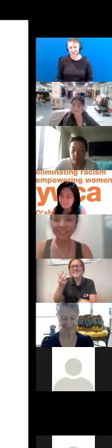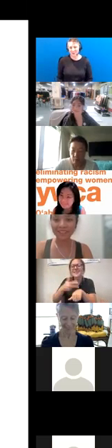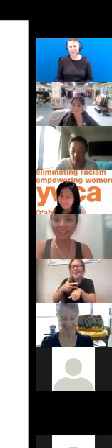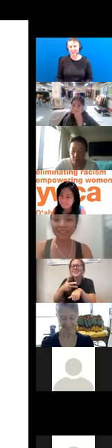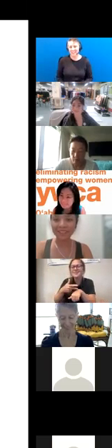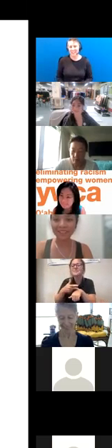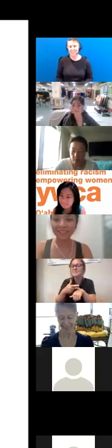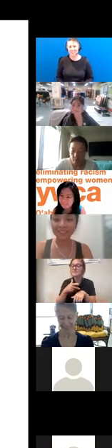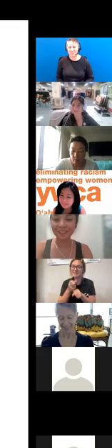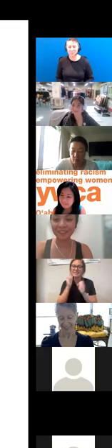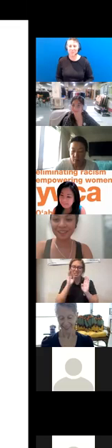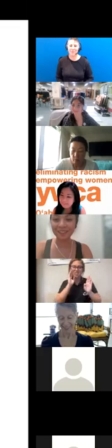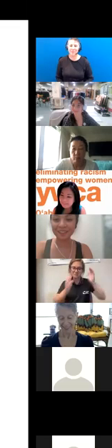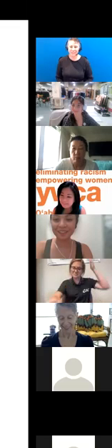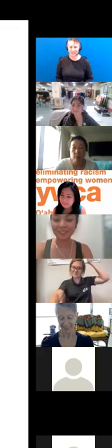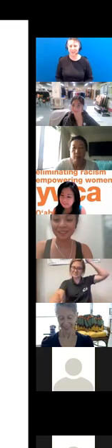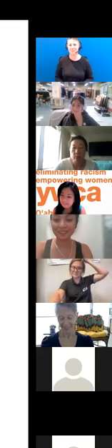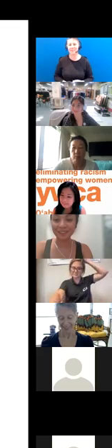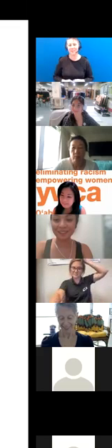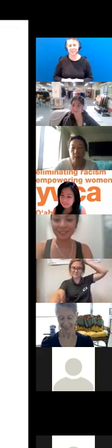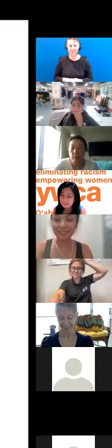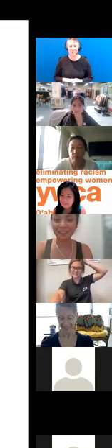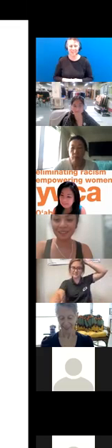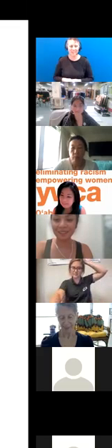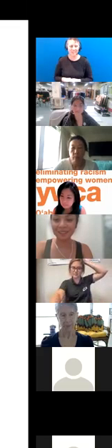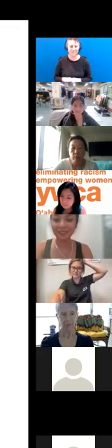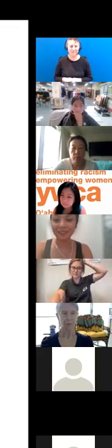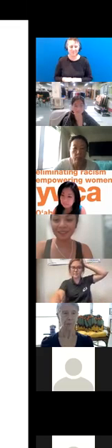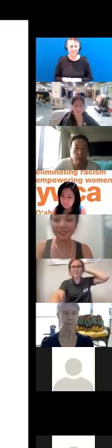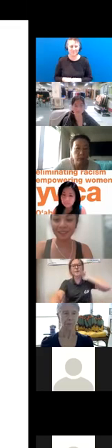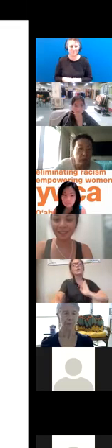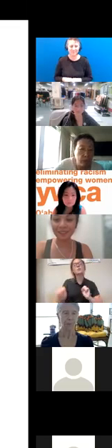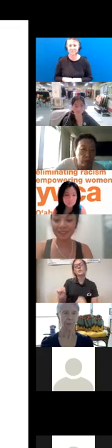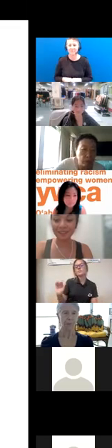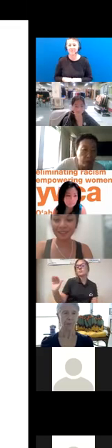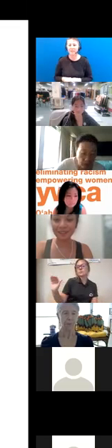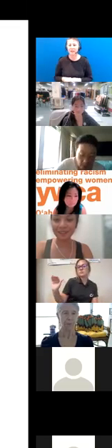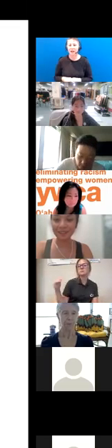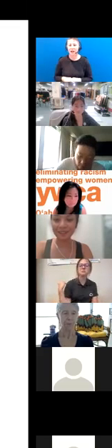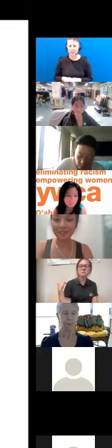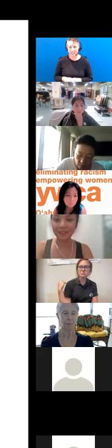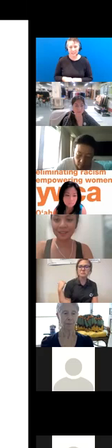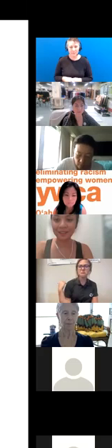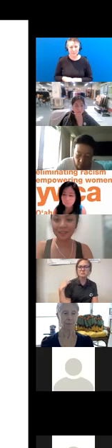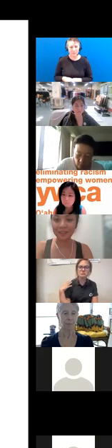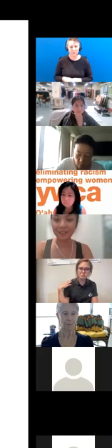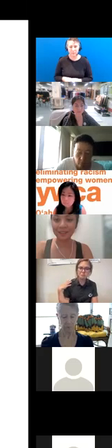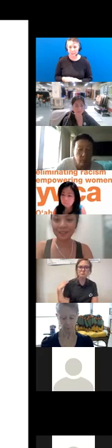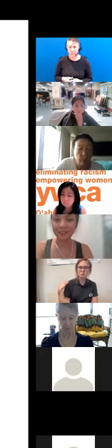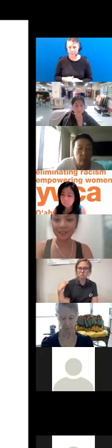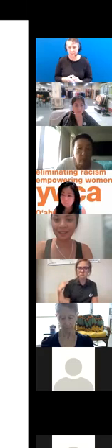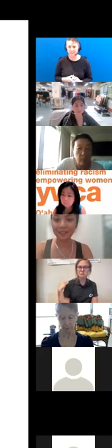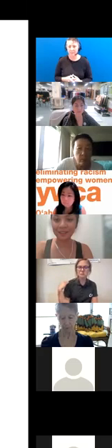like a strobe light, you know, just 2-3 times. That'll get their attention. You can tap them on the